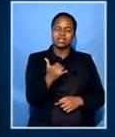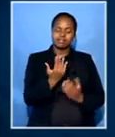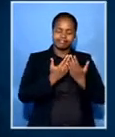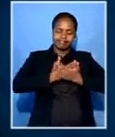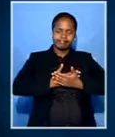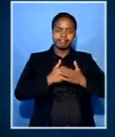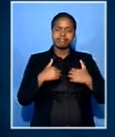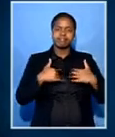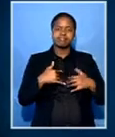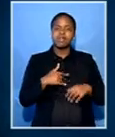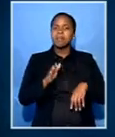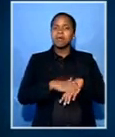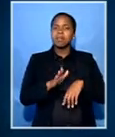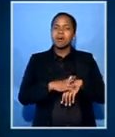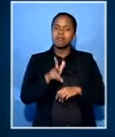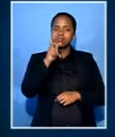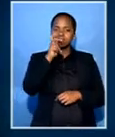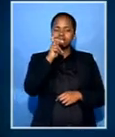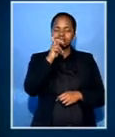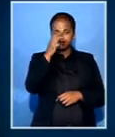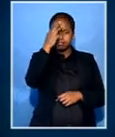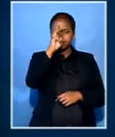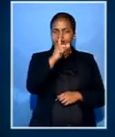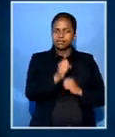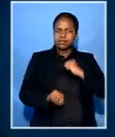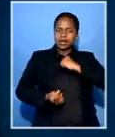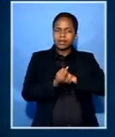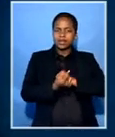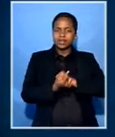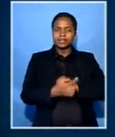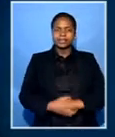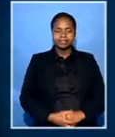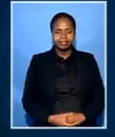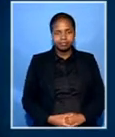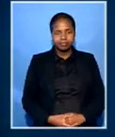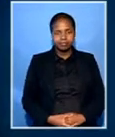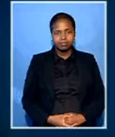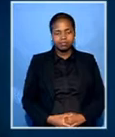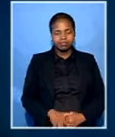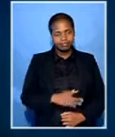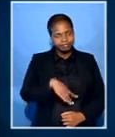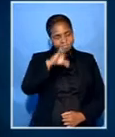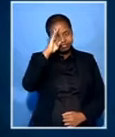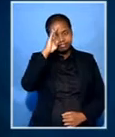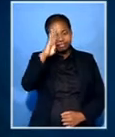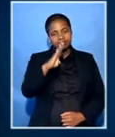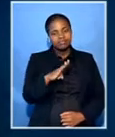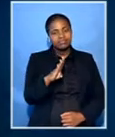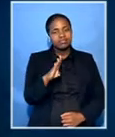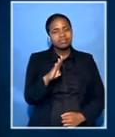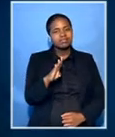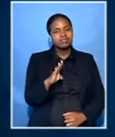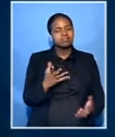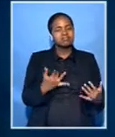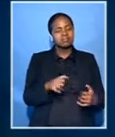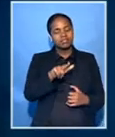this evening. Let's get an update on his testimony now from our reporter Njanji Chauke. A very good evening to you, Njanji.